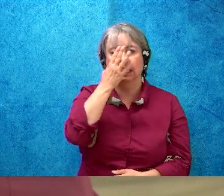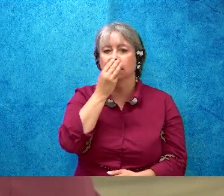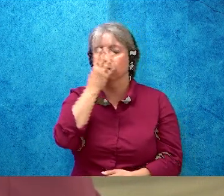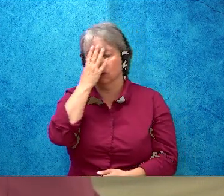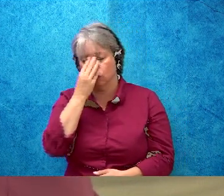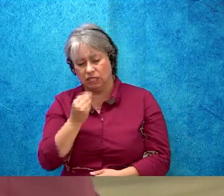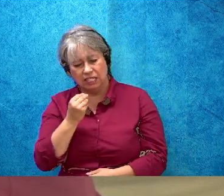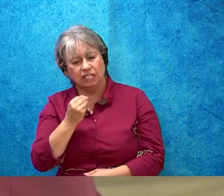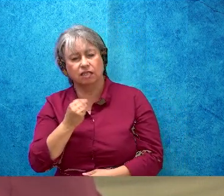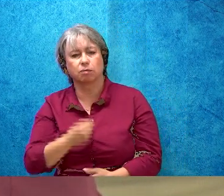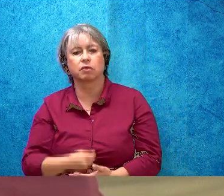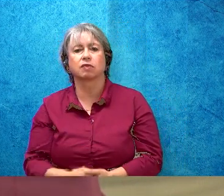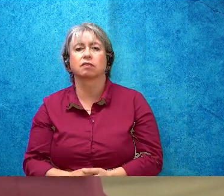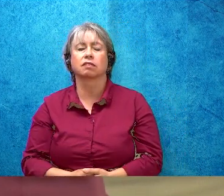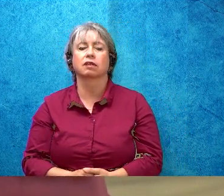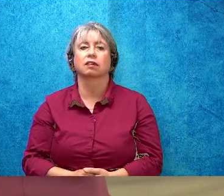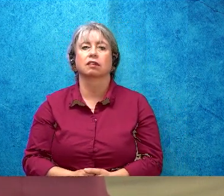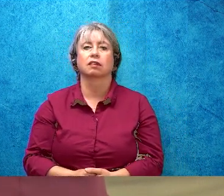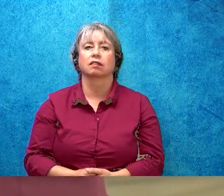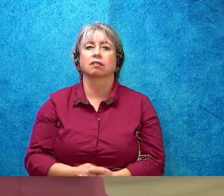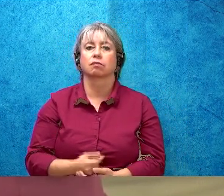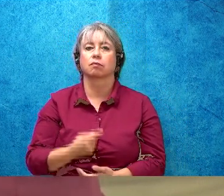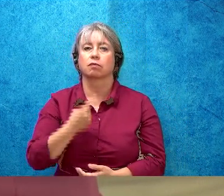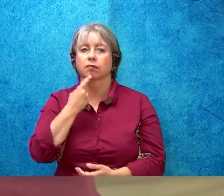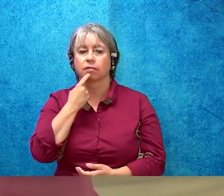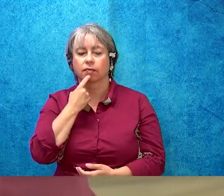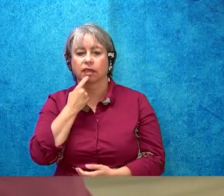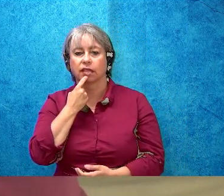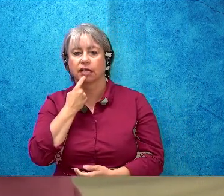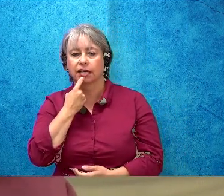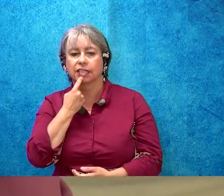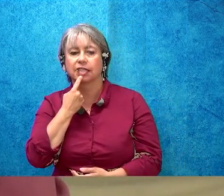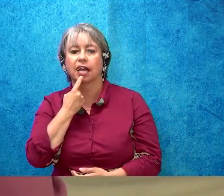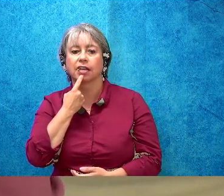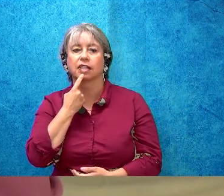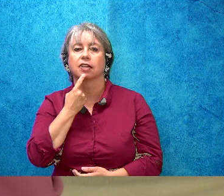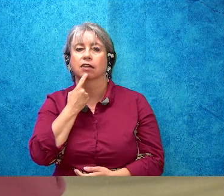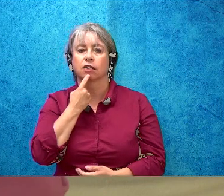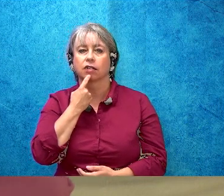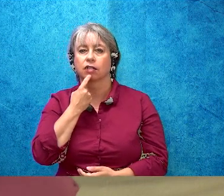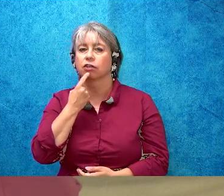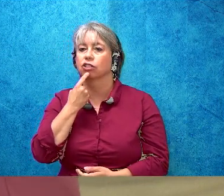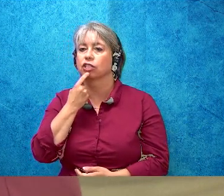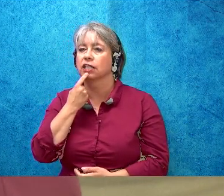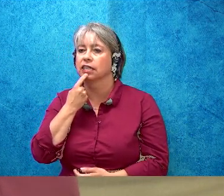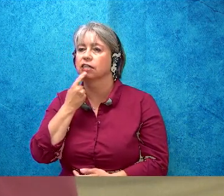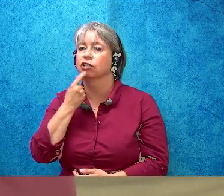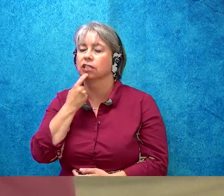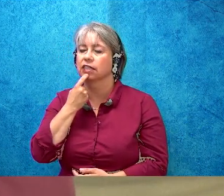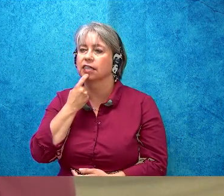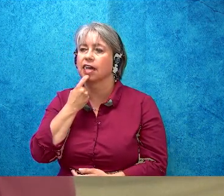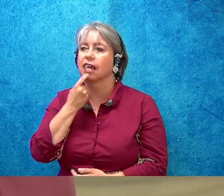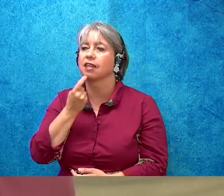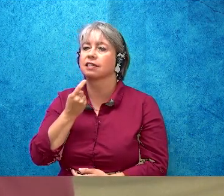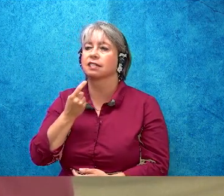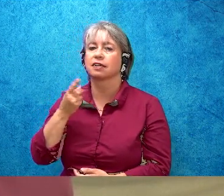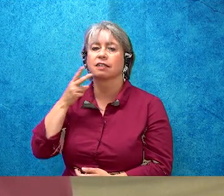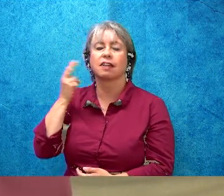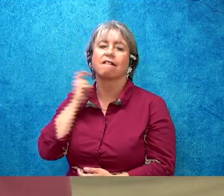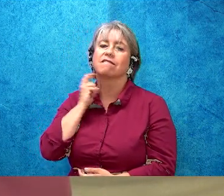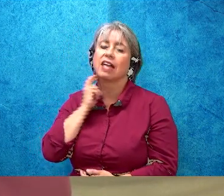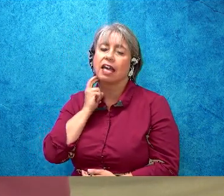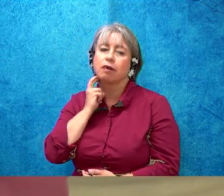says, say it out loud, what I am. And she calls him out. She calls him a vampire. And remember, they go into the woods a